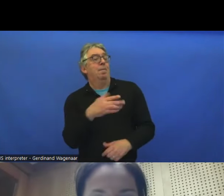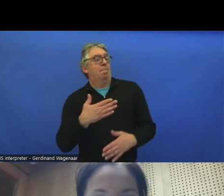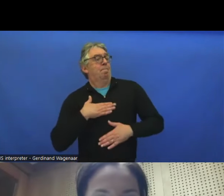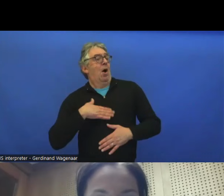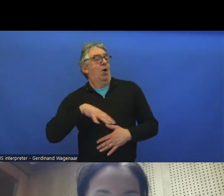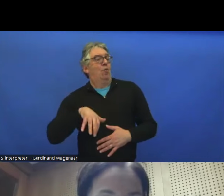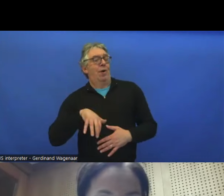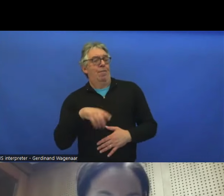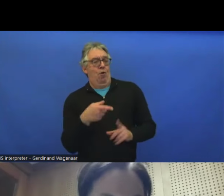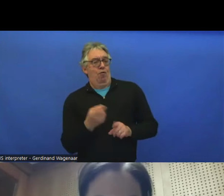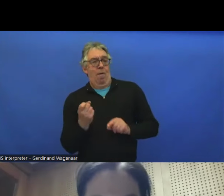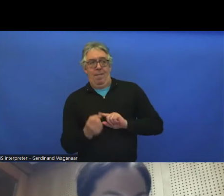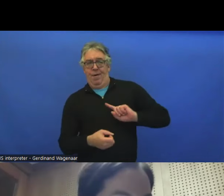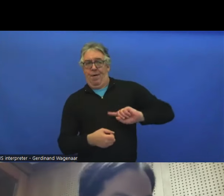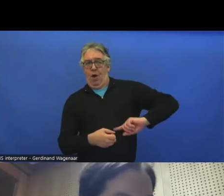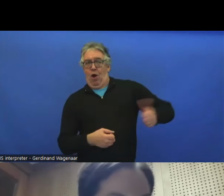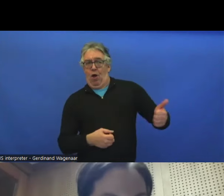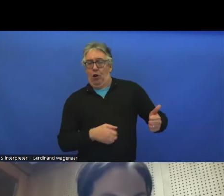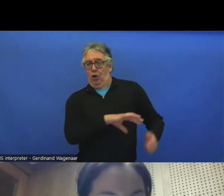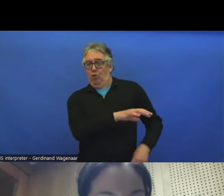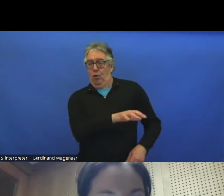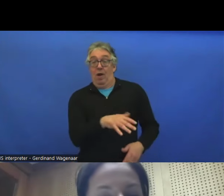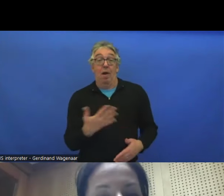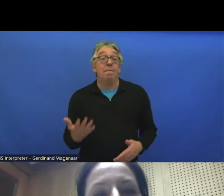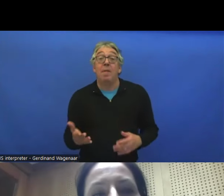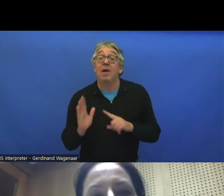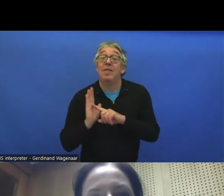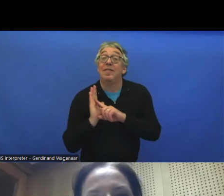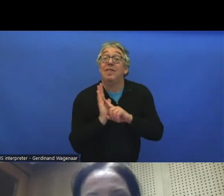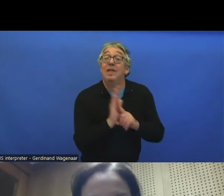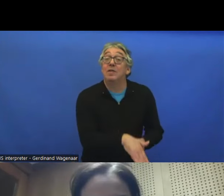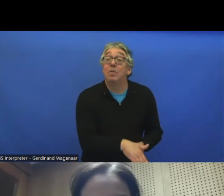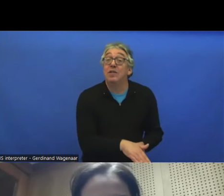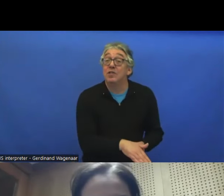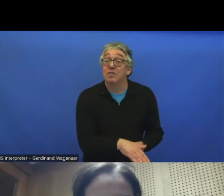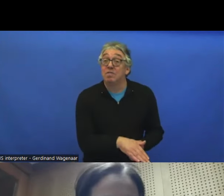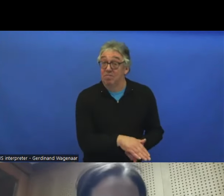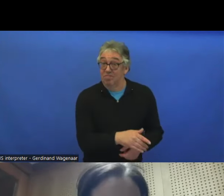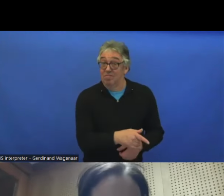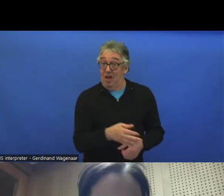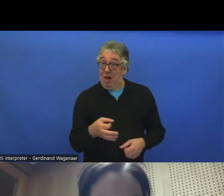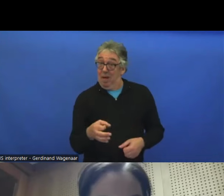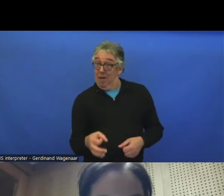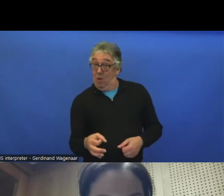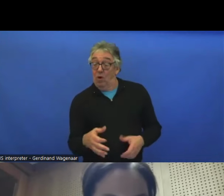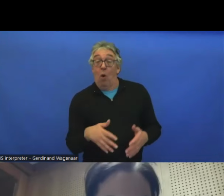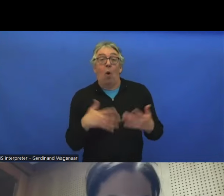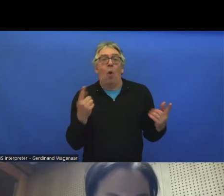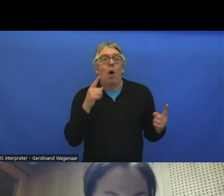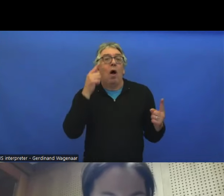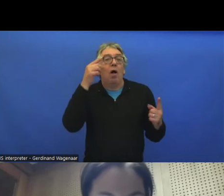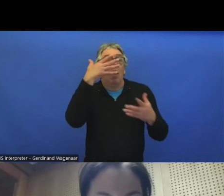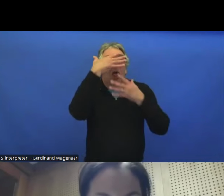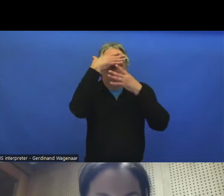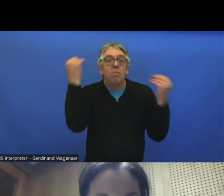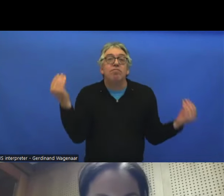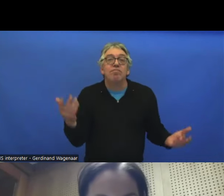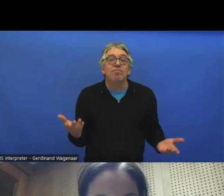That can be because of discrimination against particular minorities, but it can also be an oversight. It can be